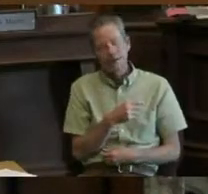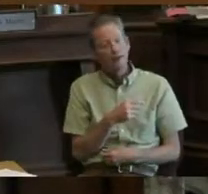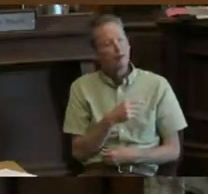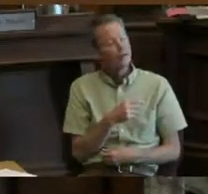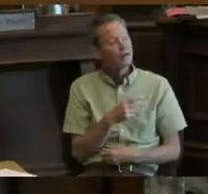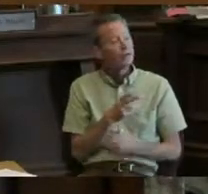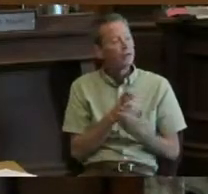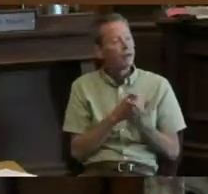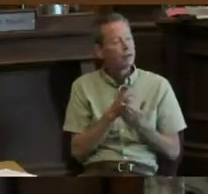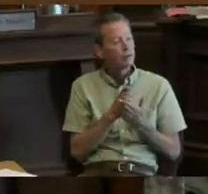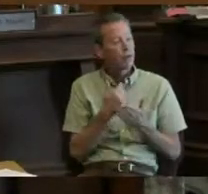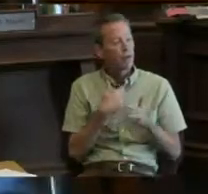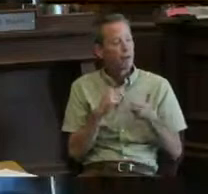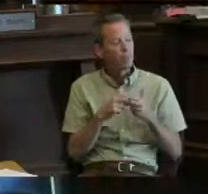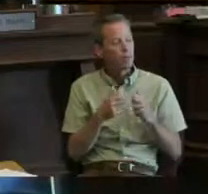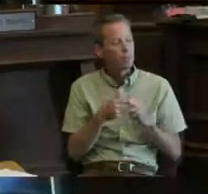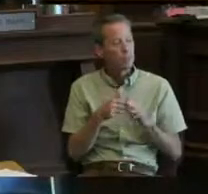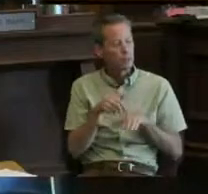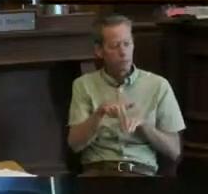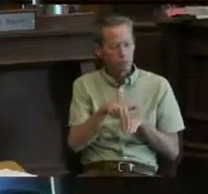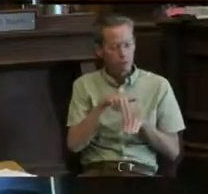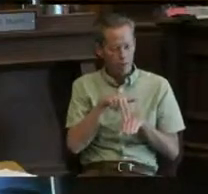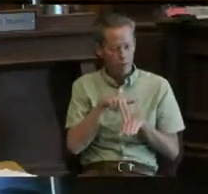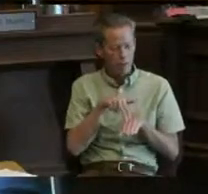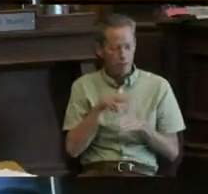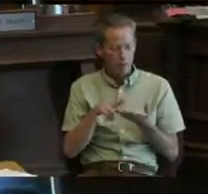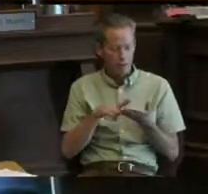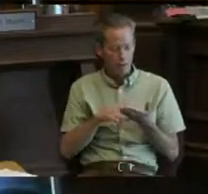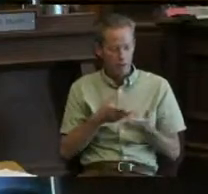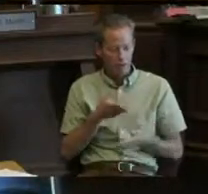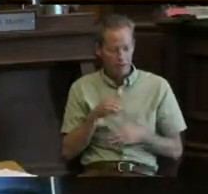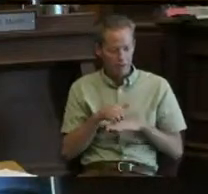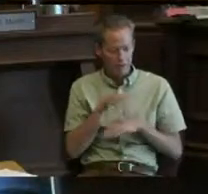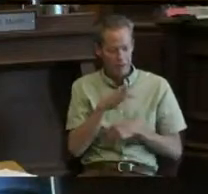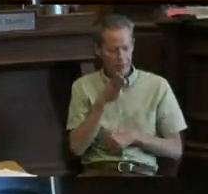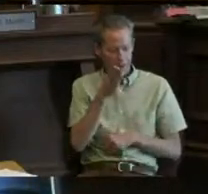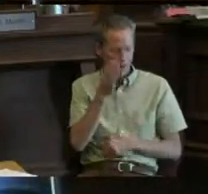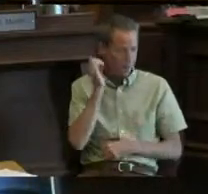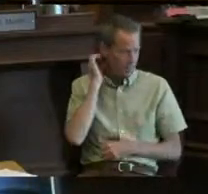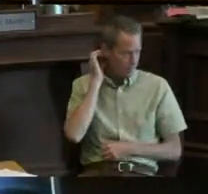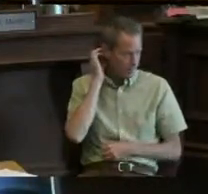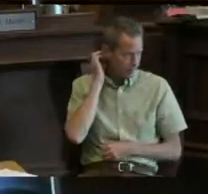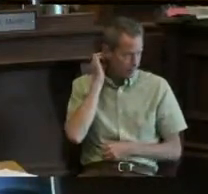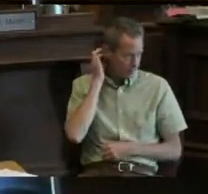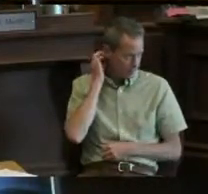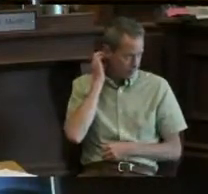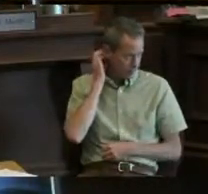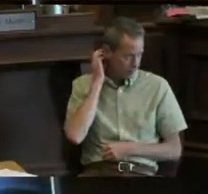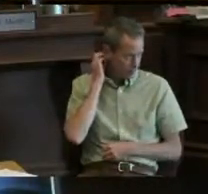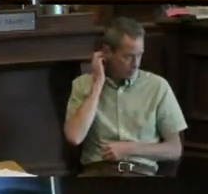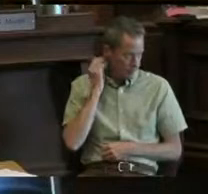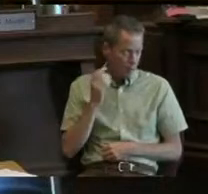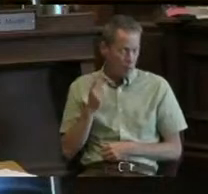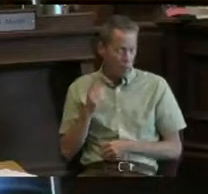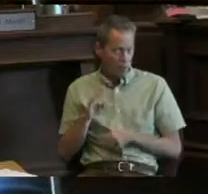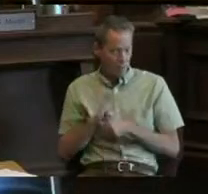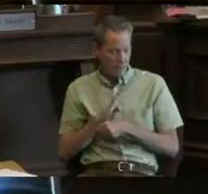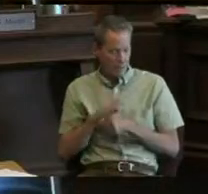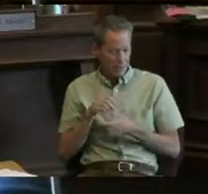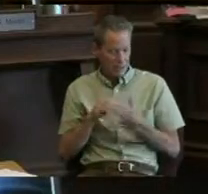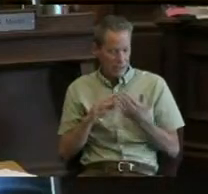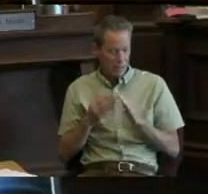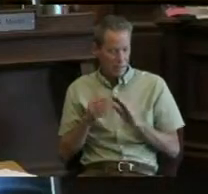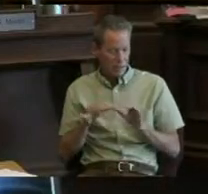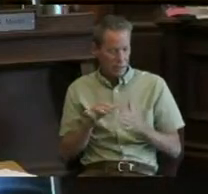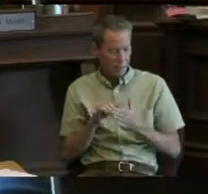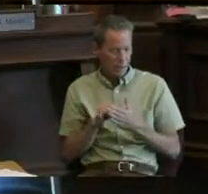honestly, we're having some problems getting striping contractors out there in a timely manner. There's only one outfit in town that does it. So